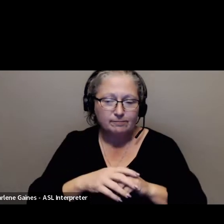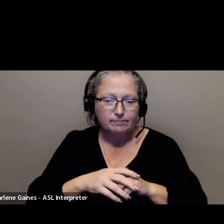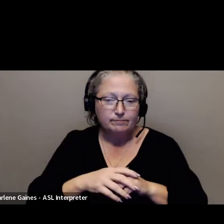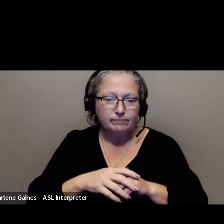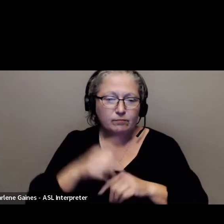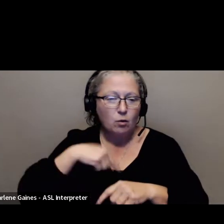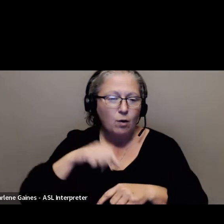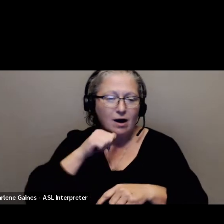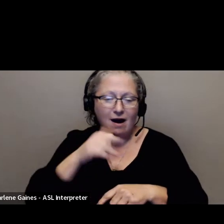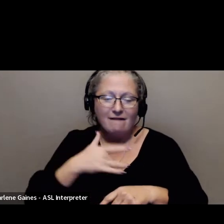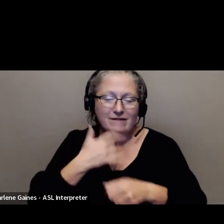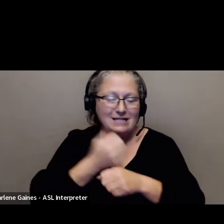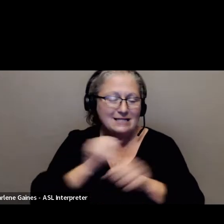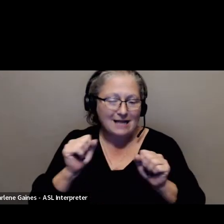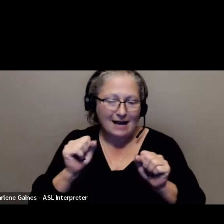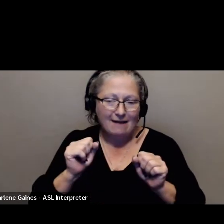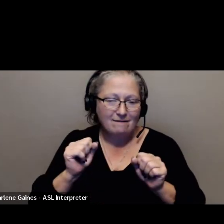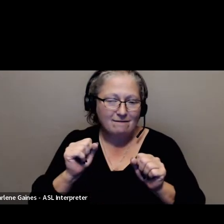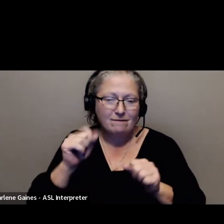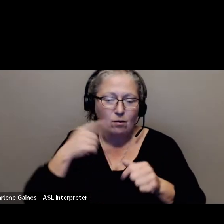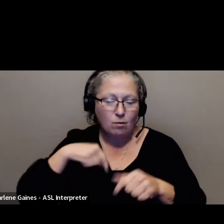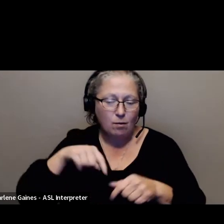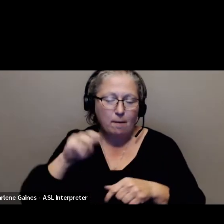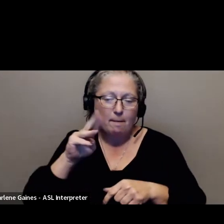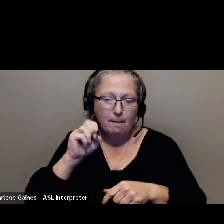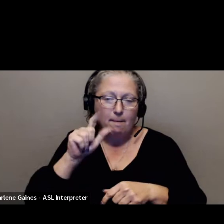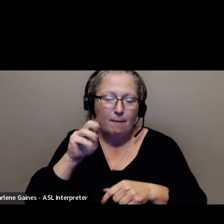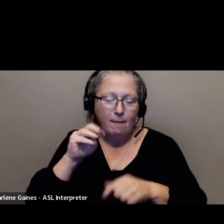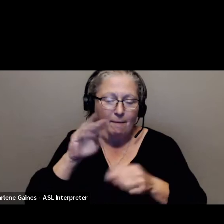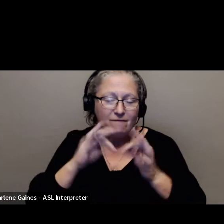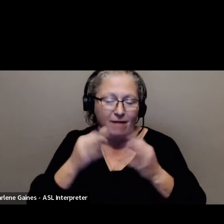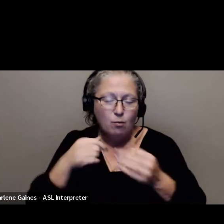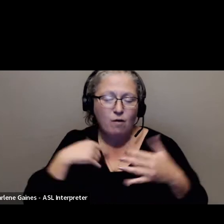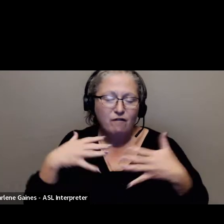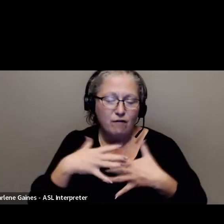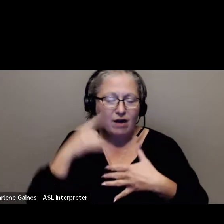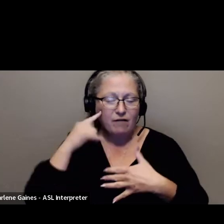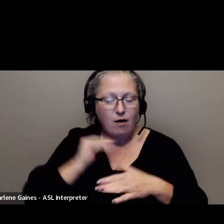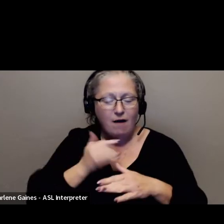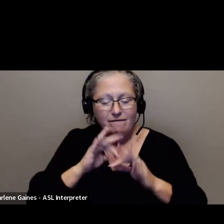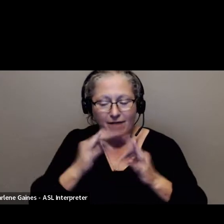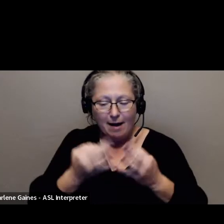We are not feeling safe as Muslim families and are fearful for our families.